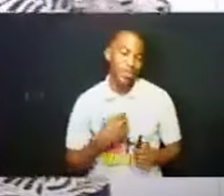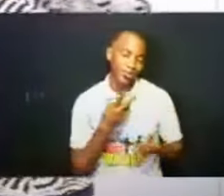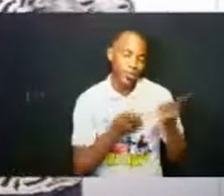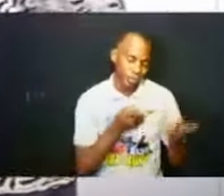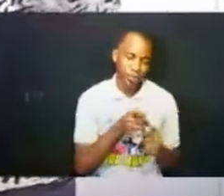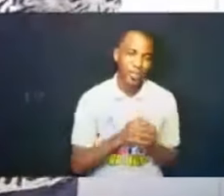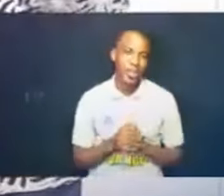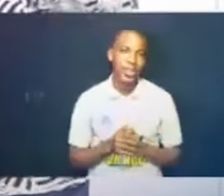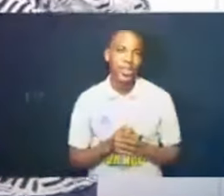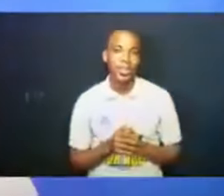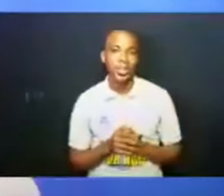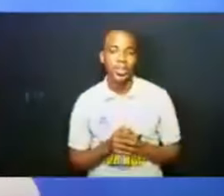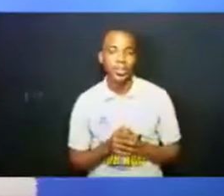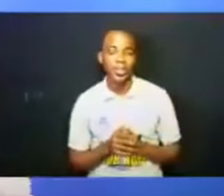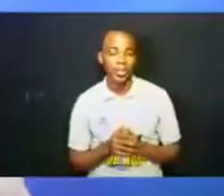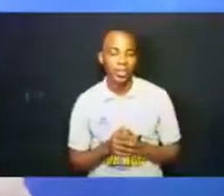Srao.